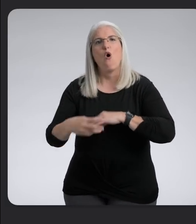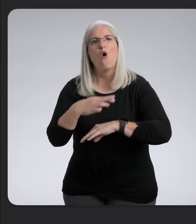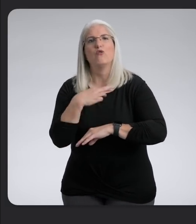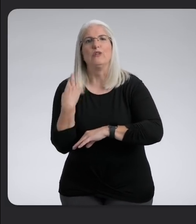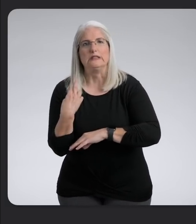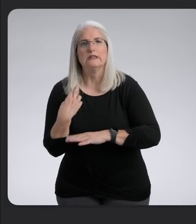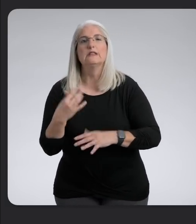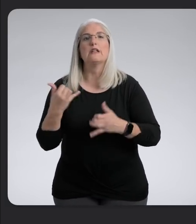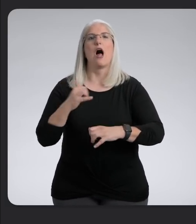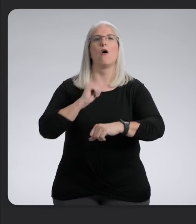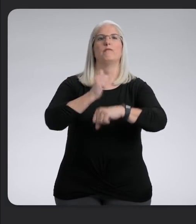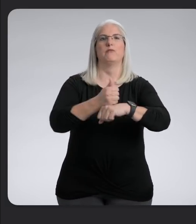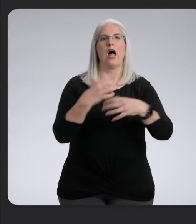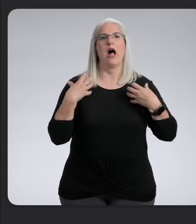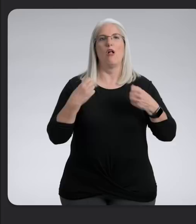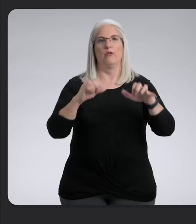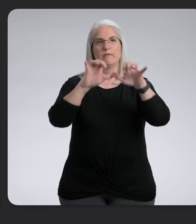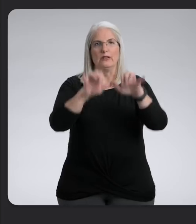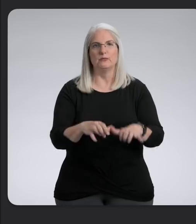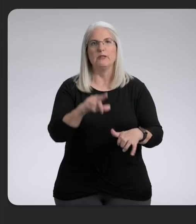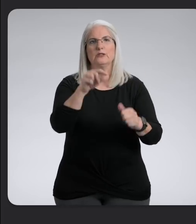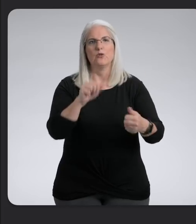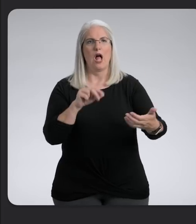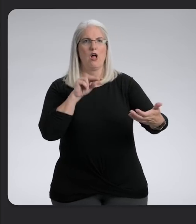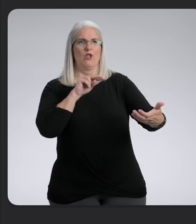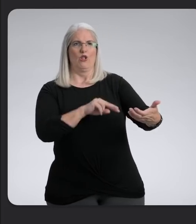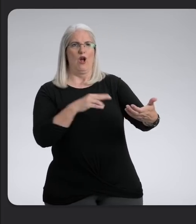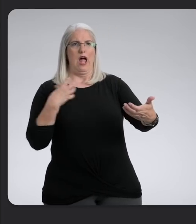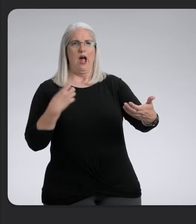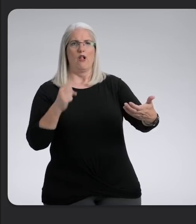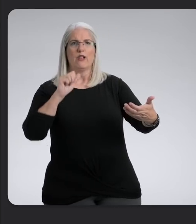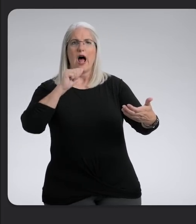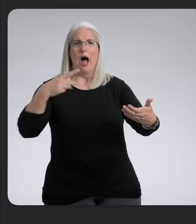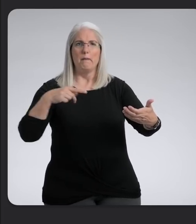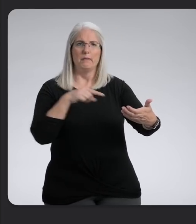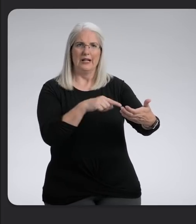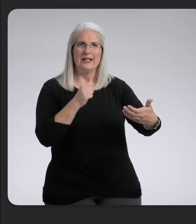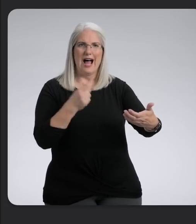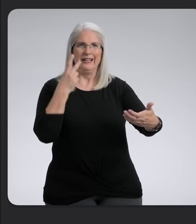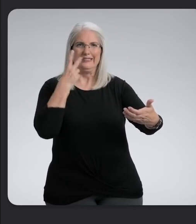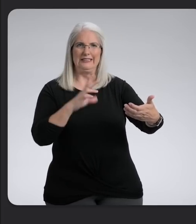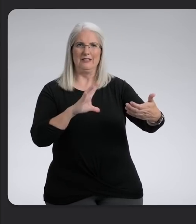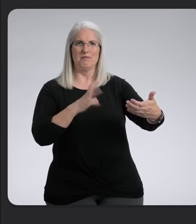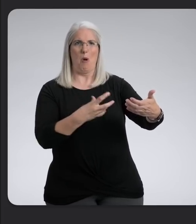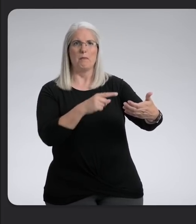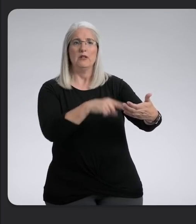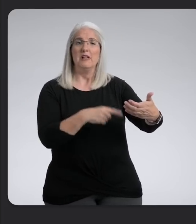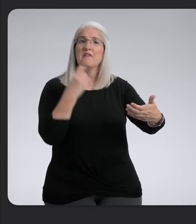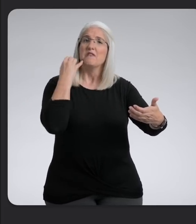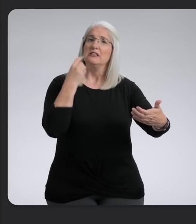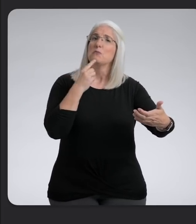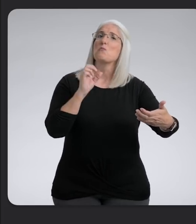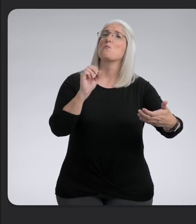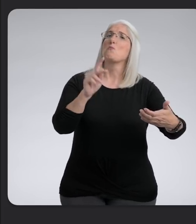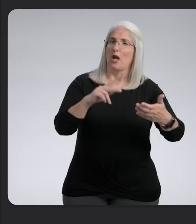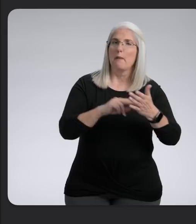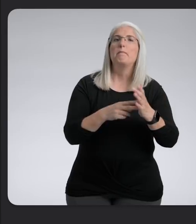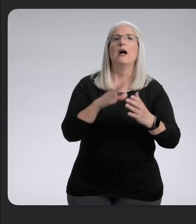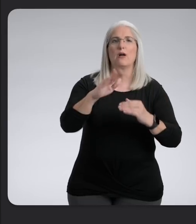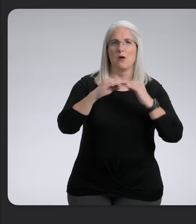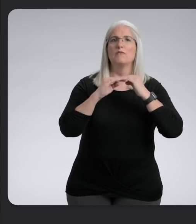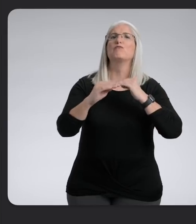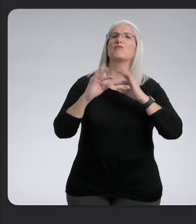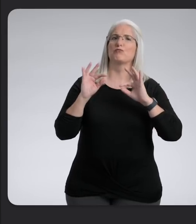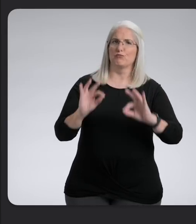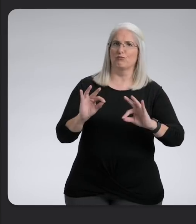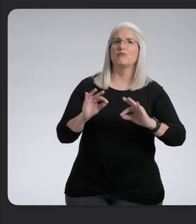can view your walking steadiness in the Health app. You'll see a classification of OK if the metrics show that you're stable while walking. You can